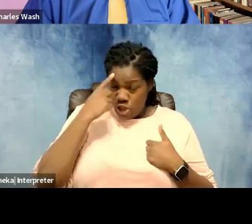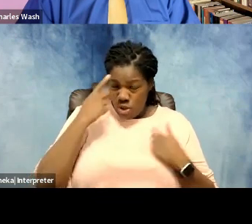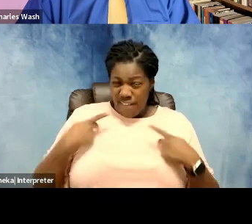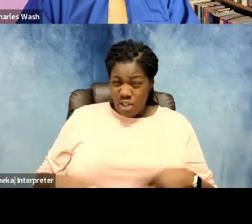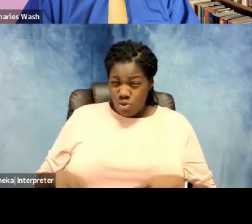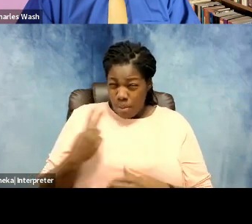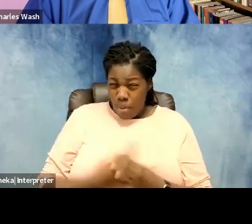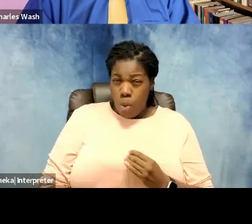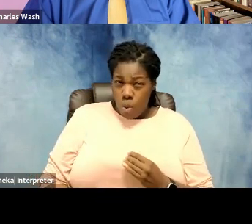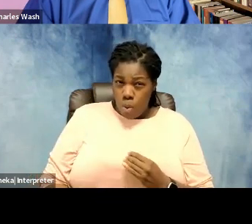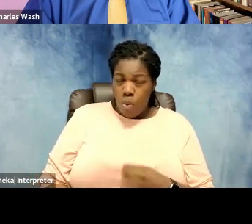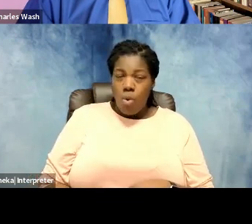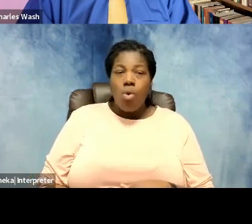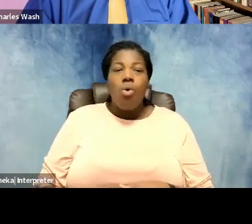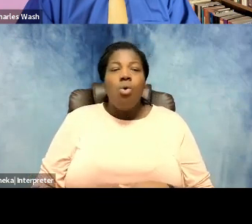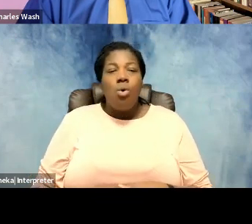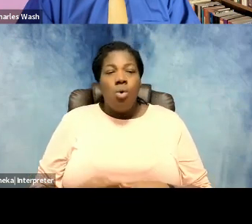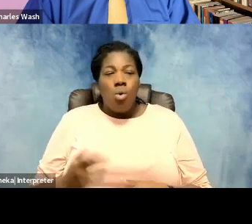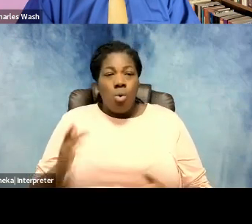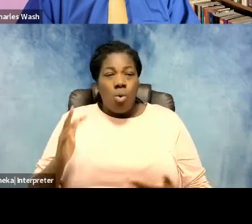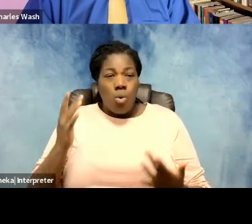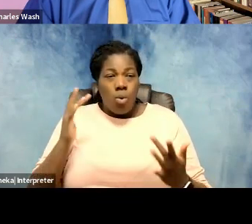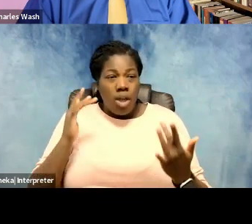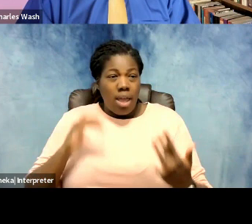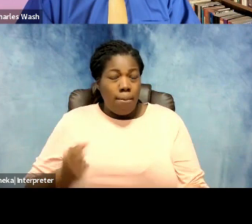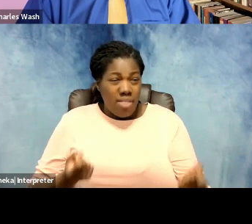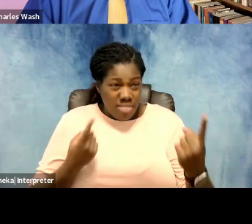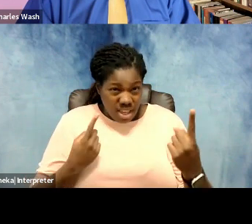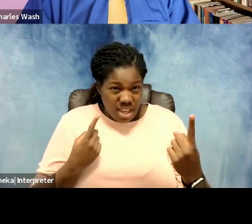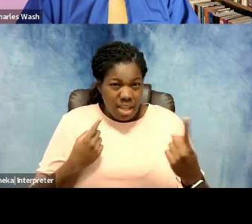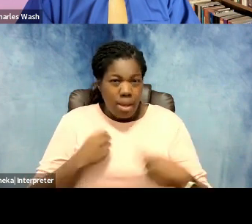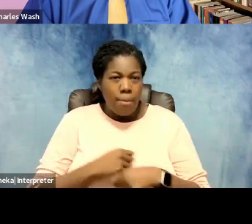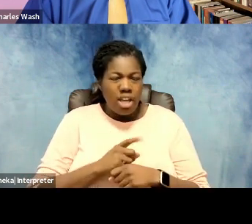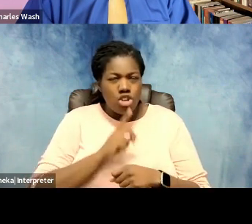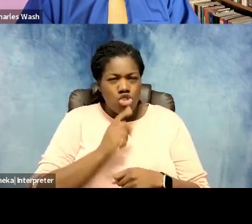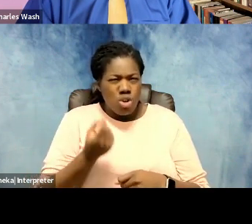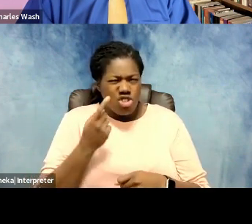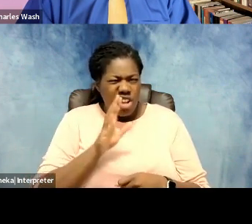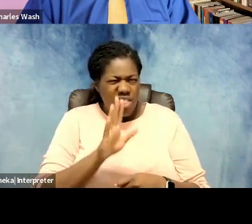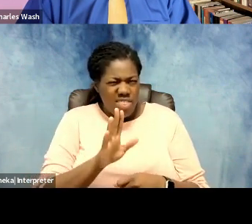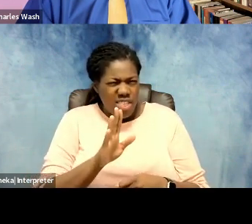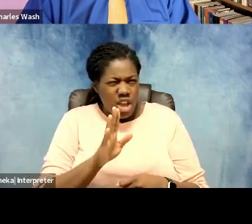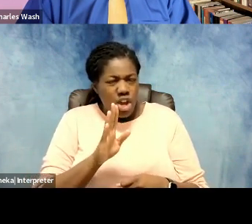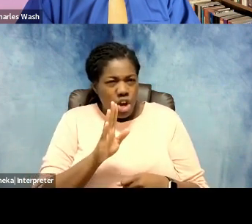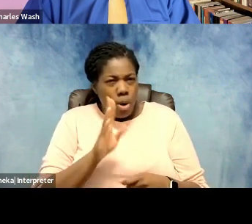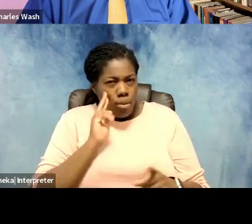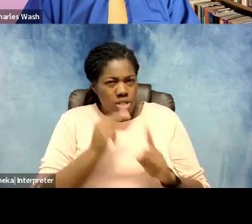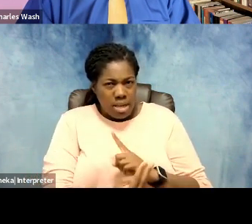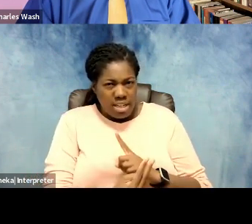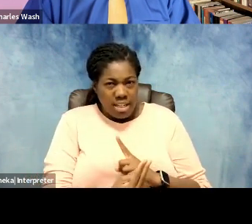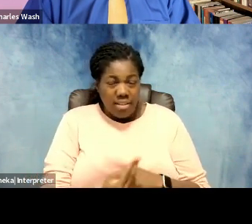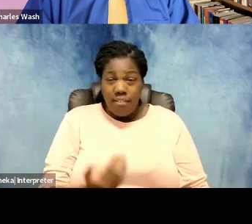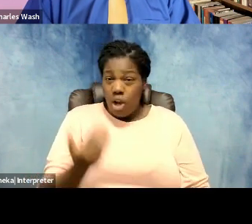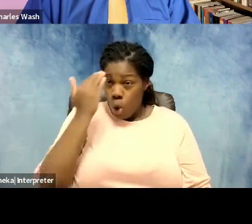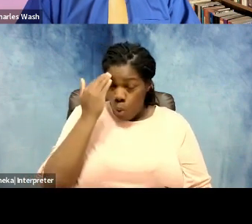physically, leading with empathy to understand their intentions and their perspectives, having the awareness to look